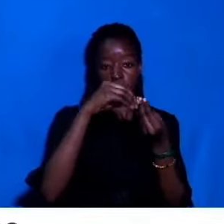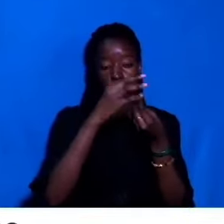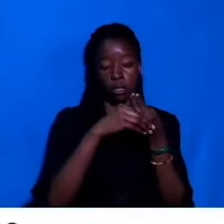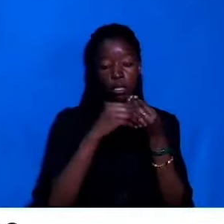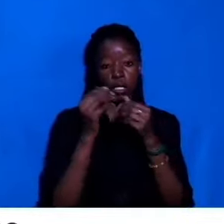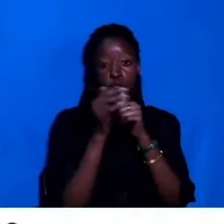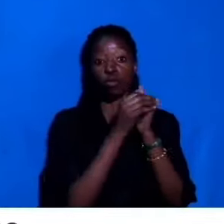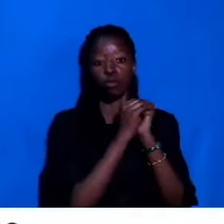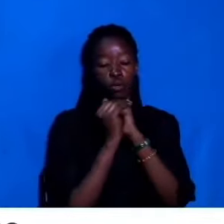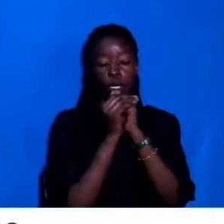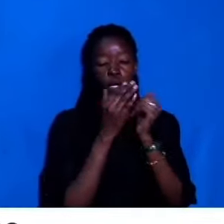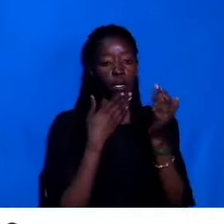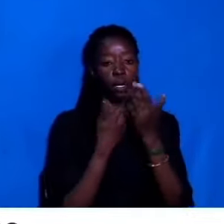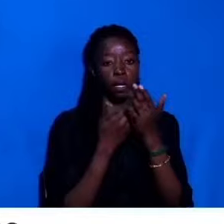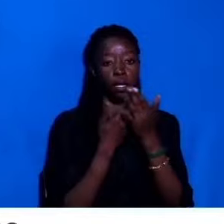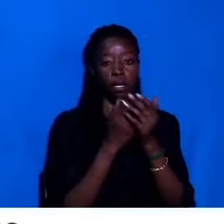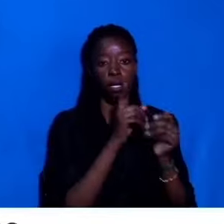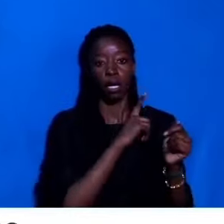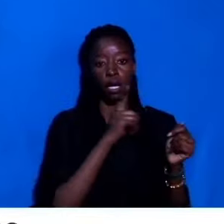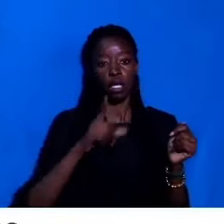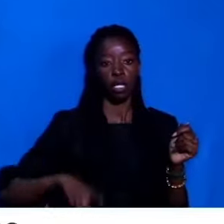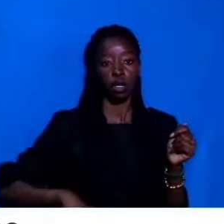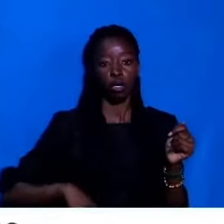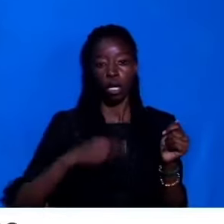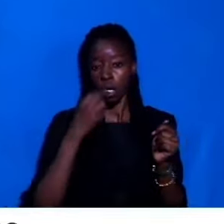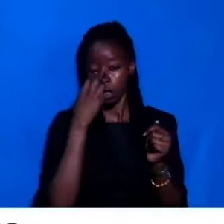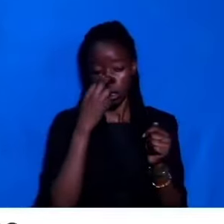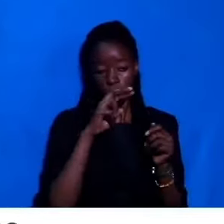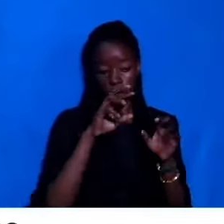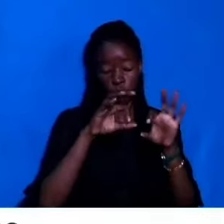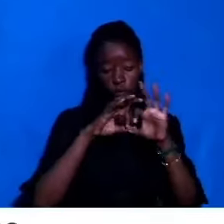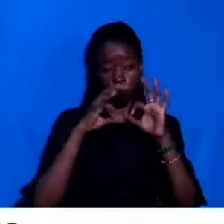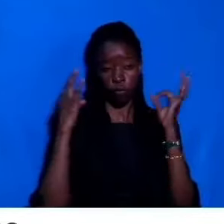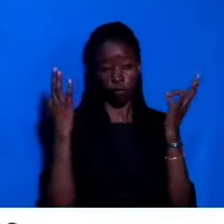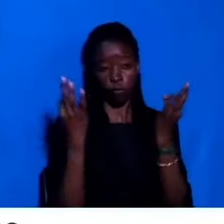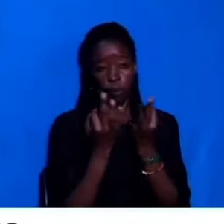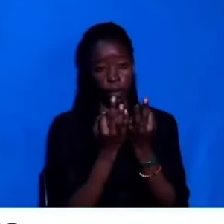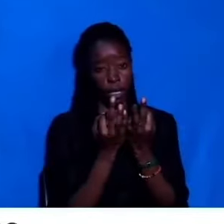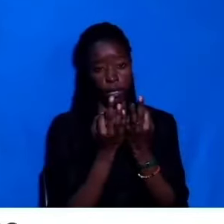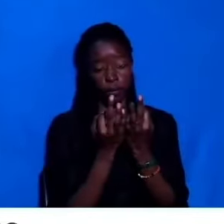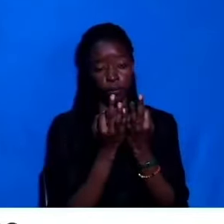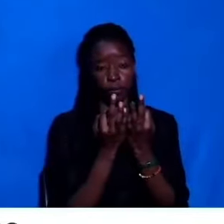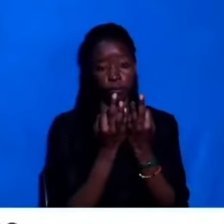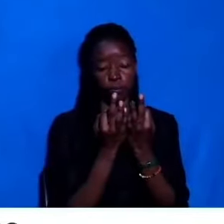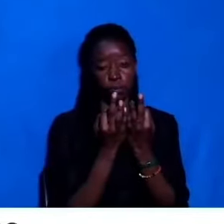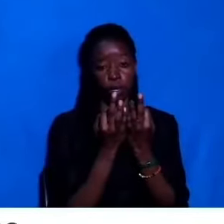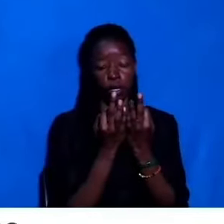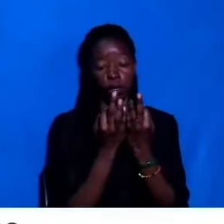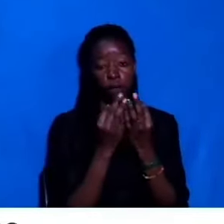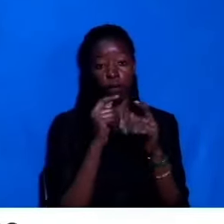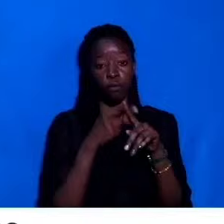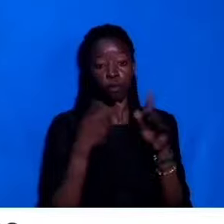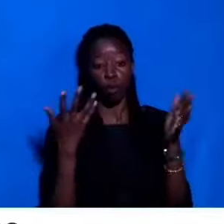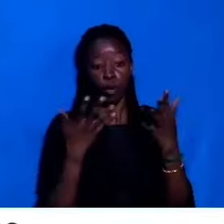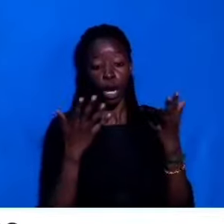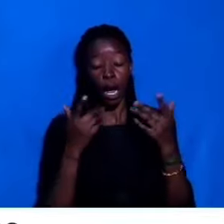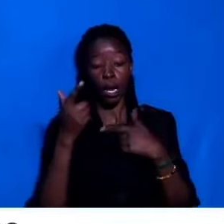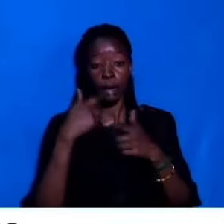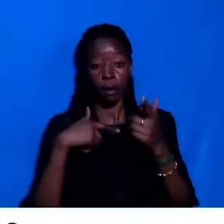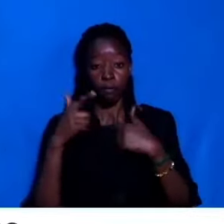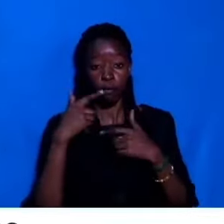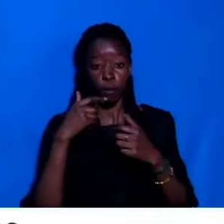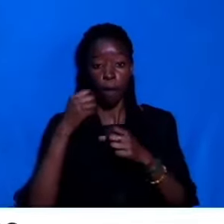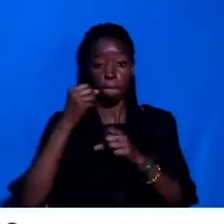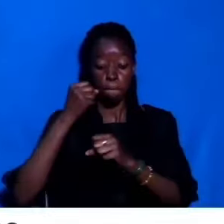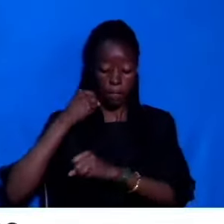that in some families, in some institutions, like where I come, my background in the military, when we gather as